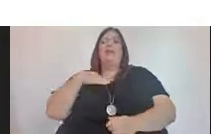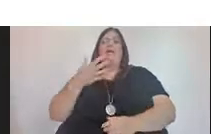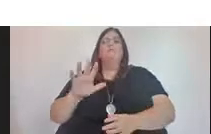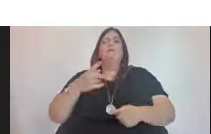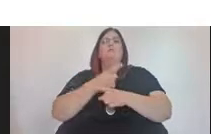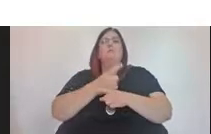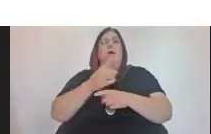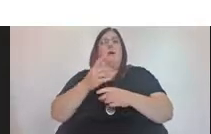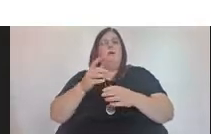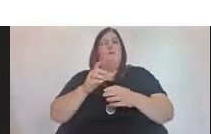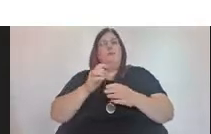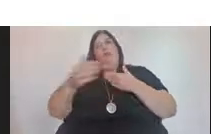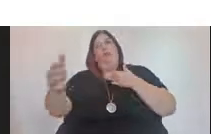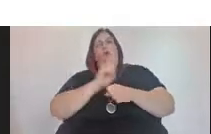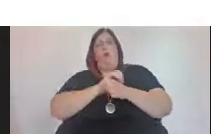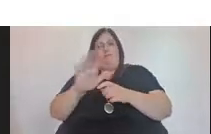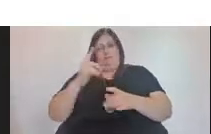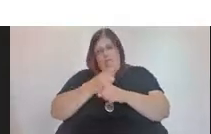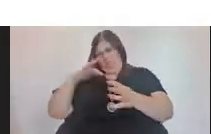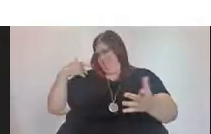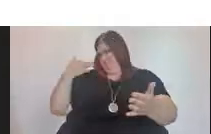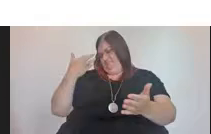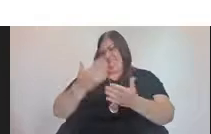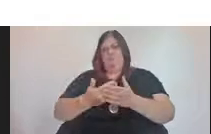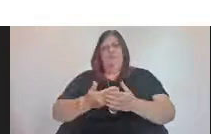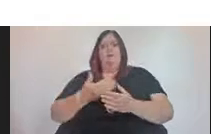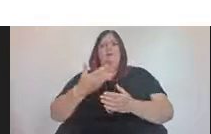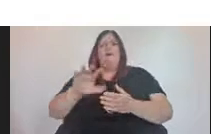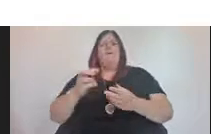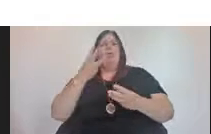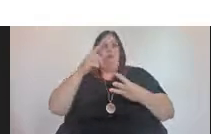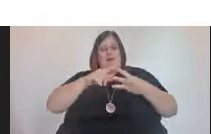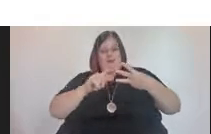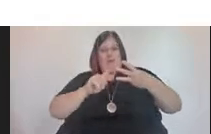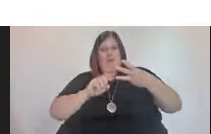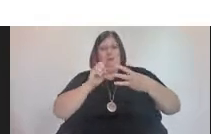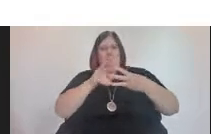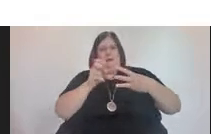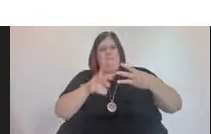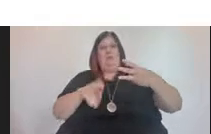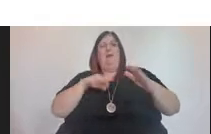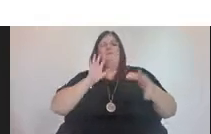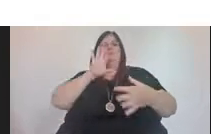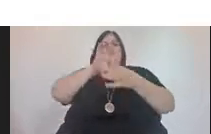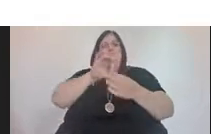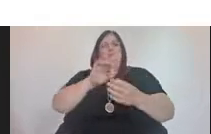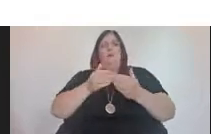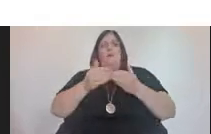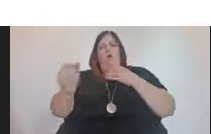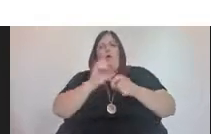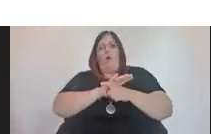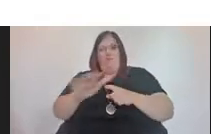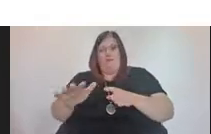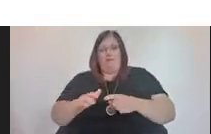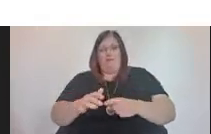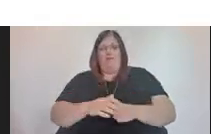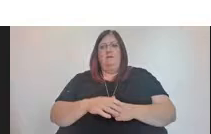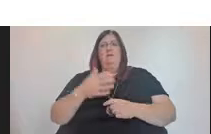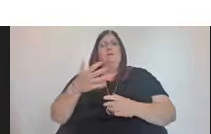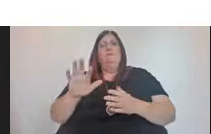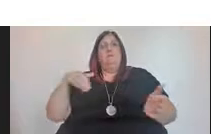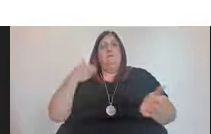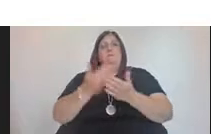long COVID a moment ago. We've got 3 main pathways into the long COVID clinic, which has been a real, I think, a real